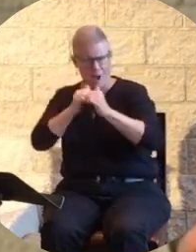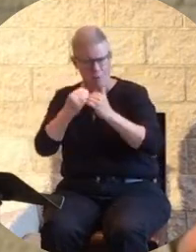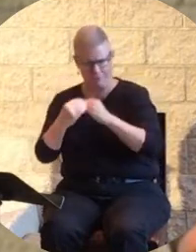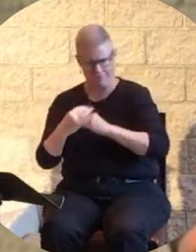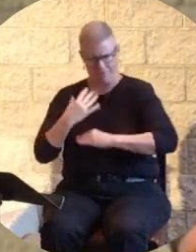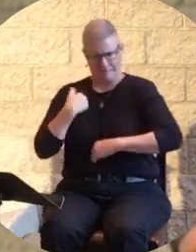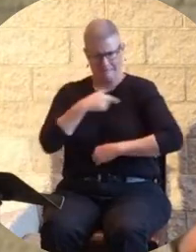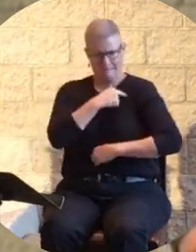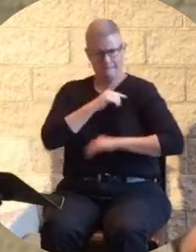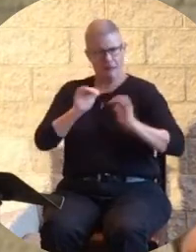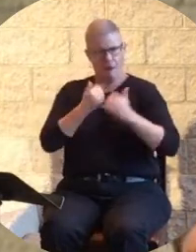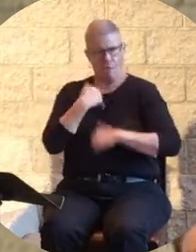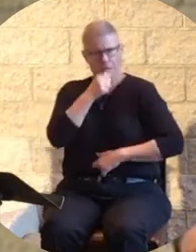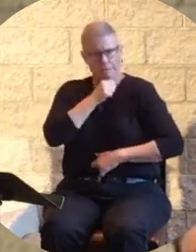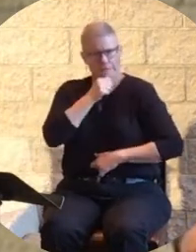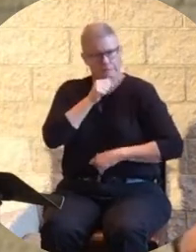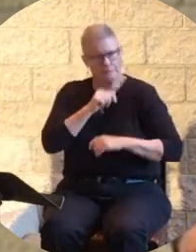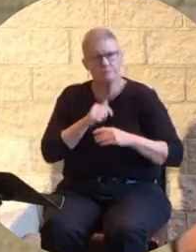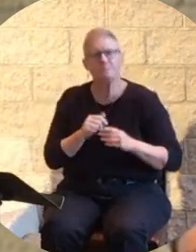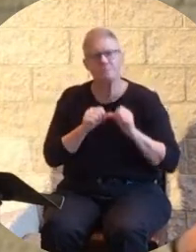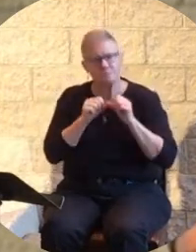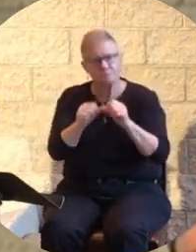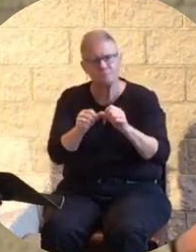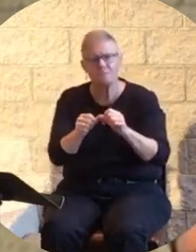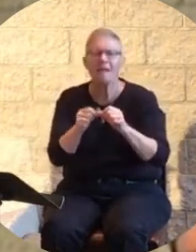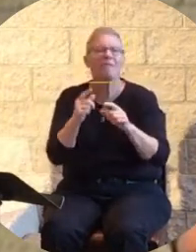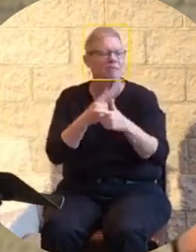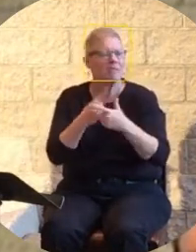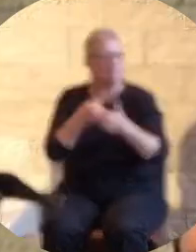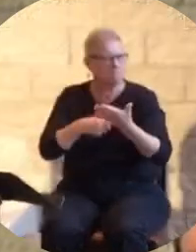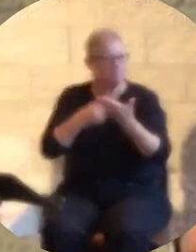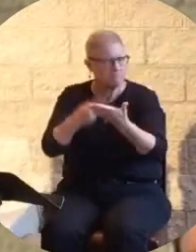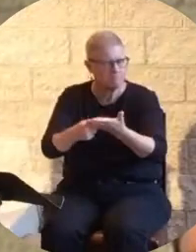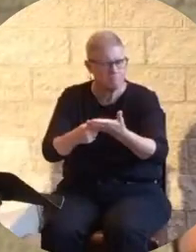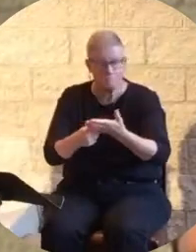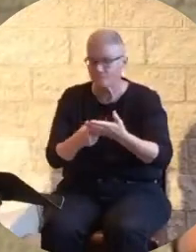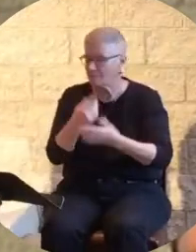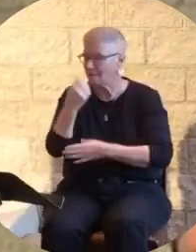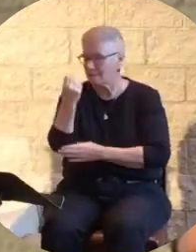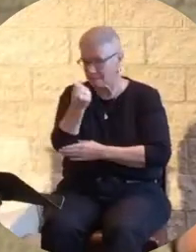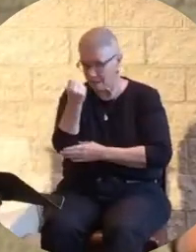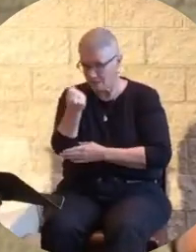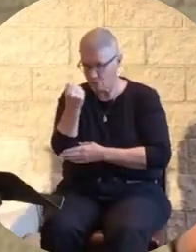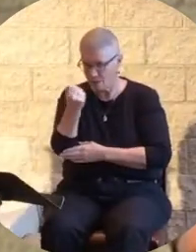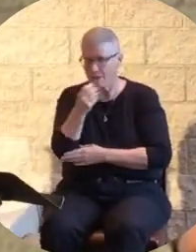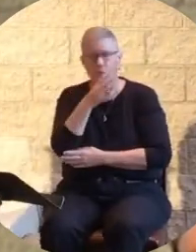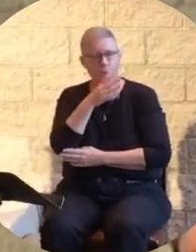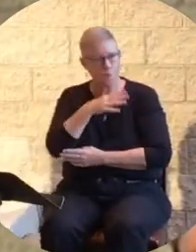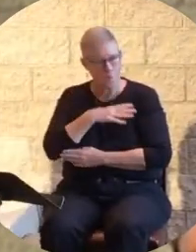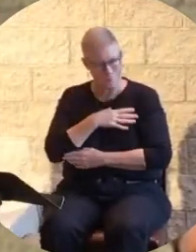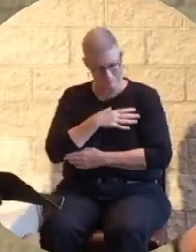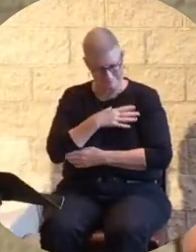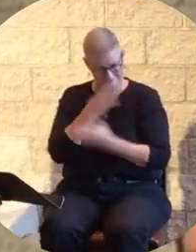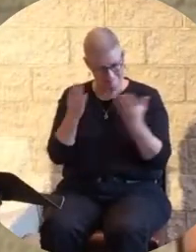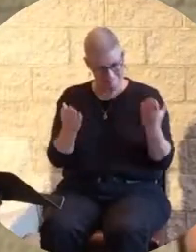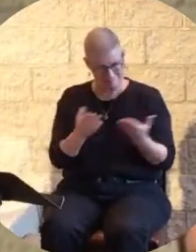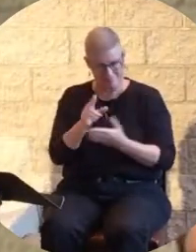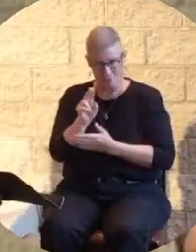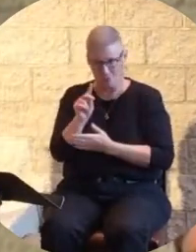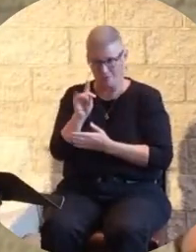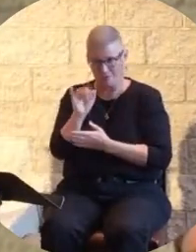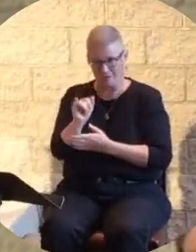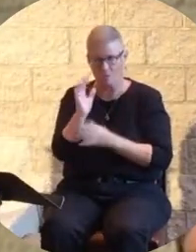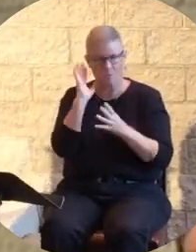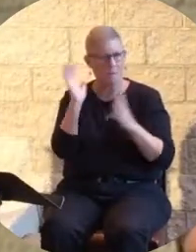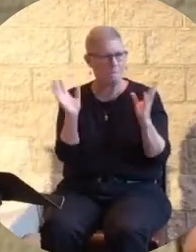discussion. And then on Saturday, the Women of Unity meet via Zoom at 9:30. Our fall